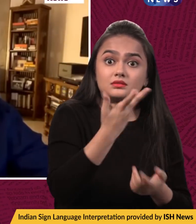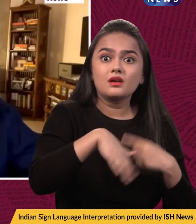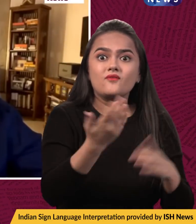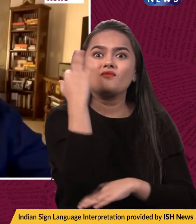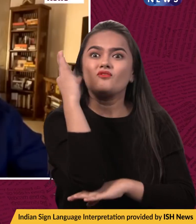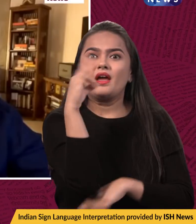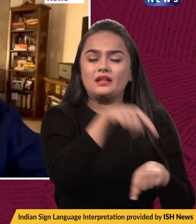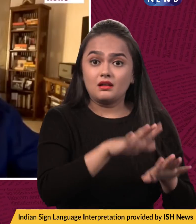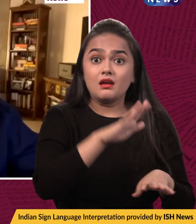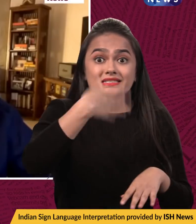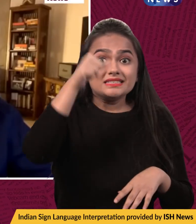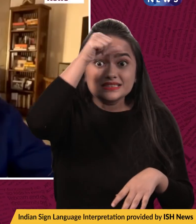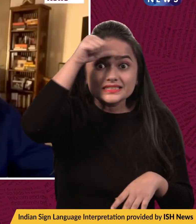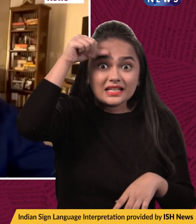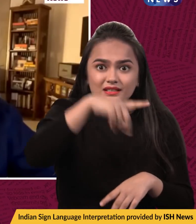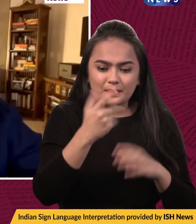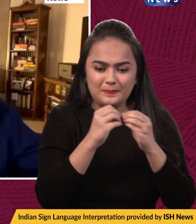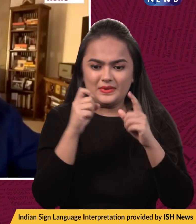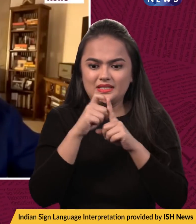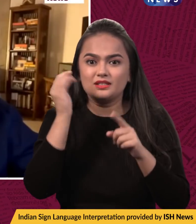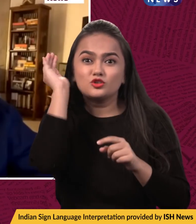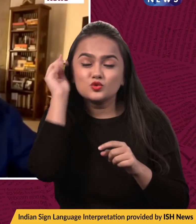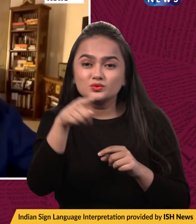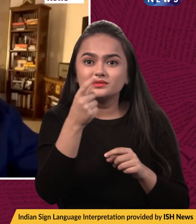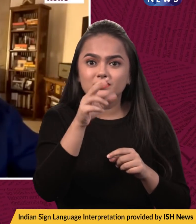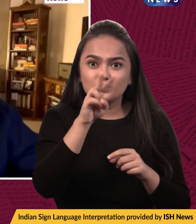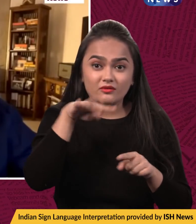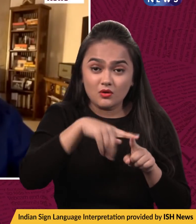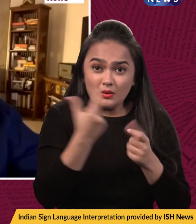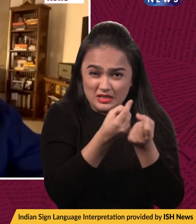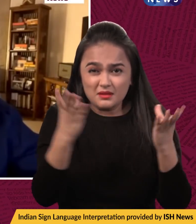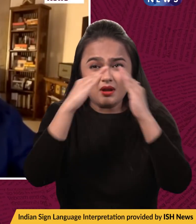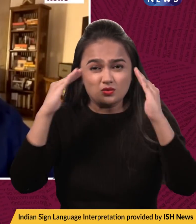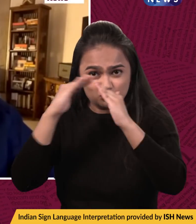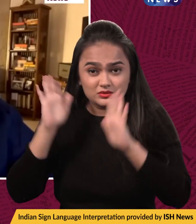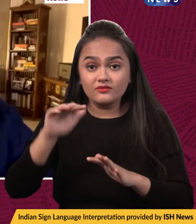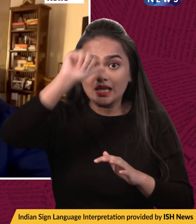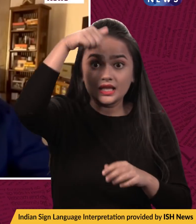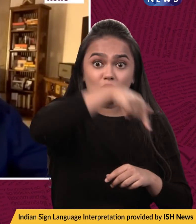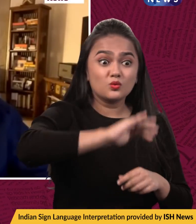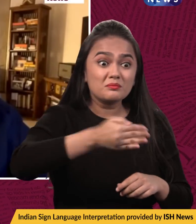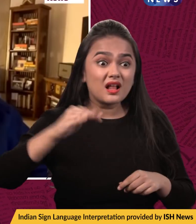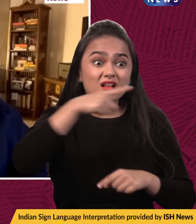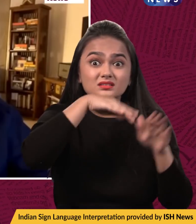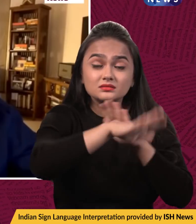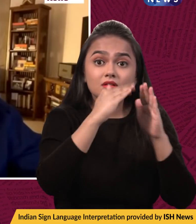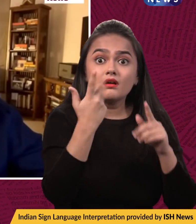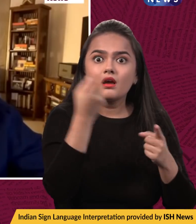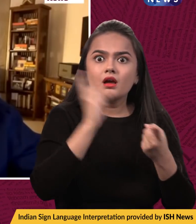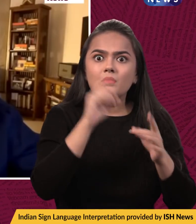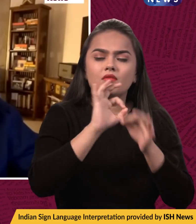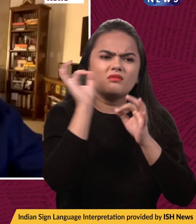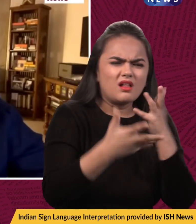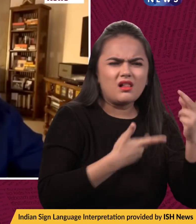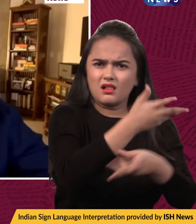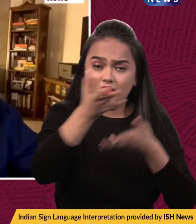Friday prayers. On Sunday, BDNews24.com reported that several houses of Hindu citizens in Bangladesh were set on fire